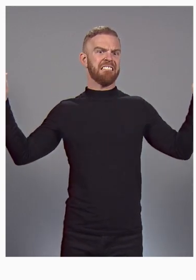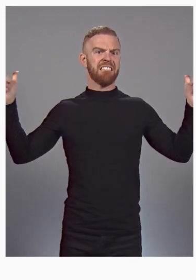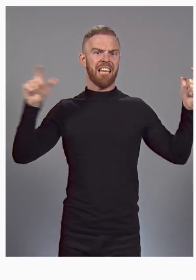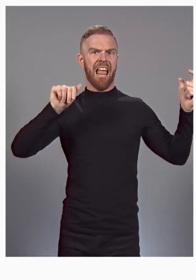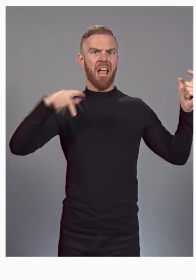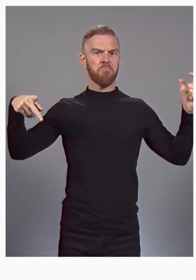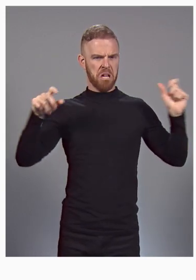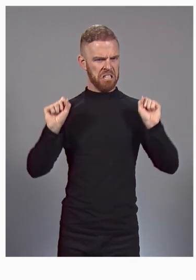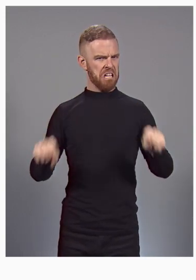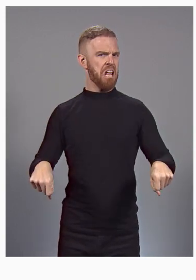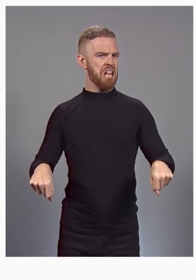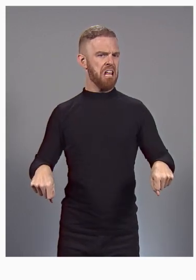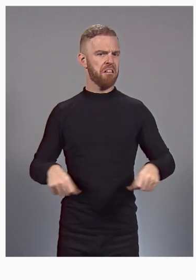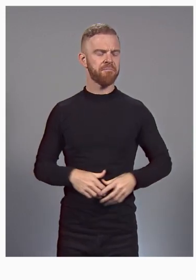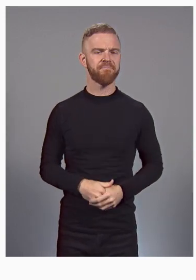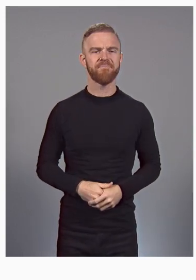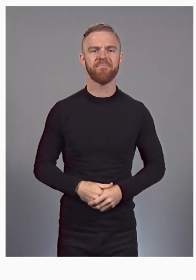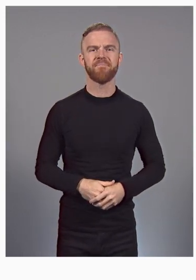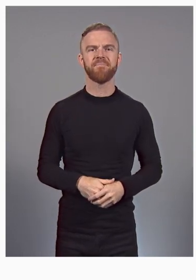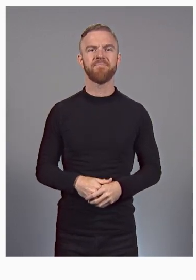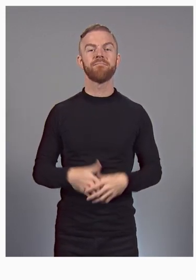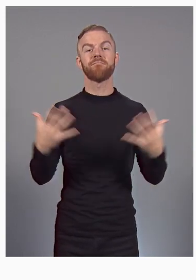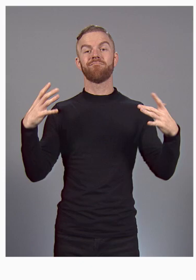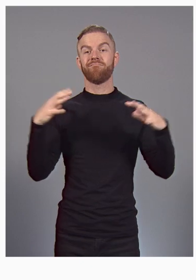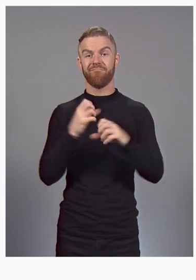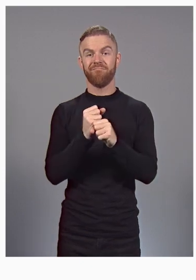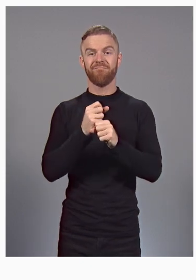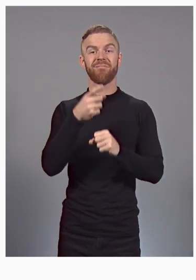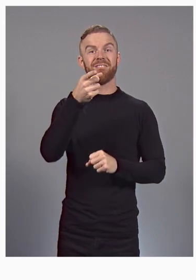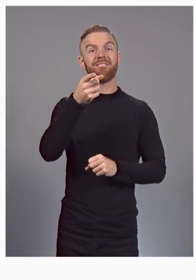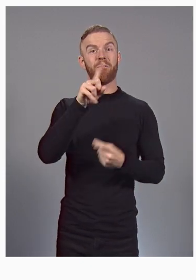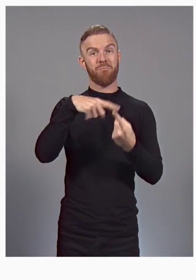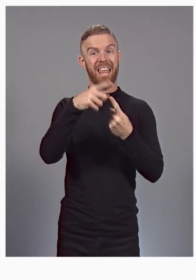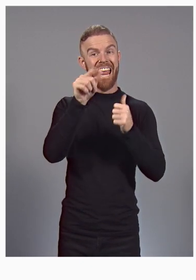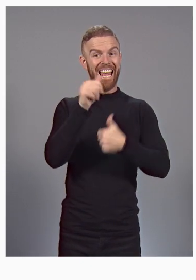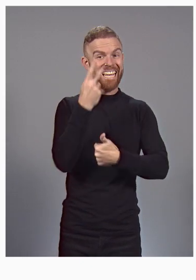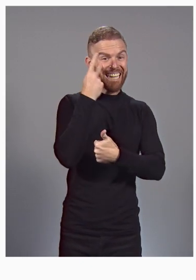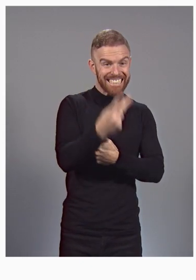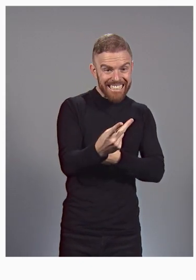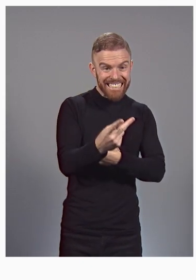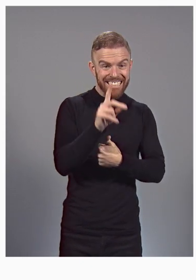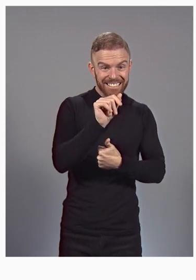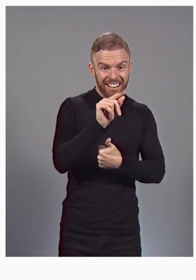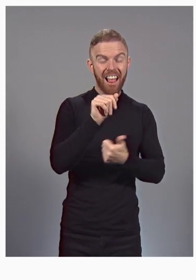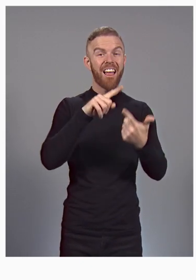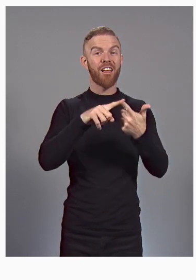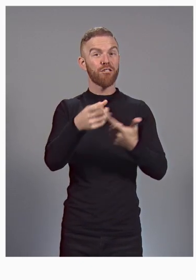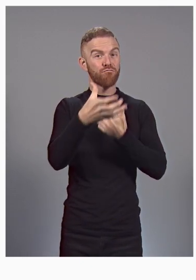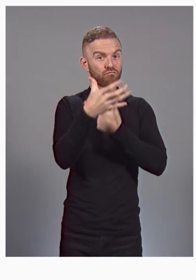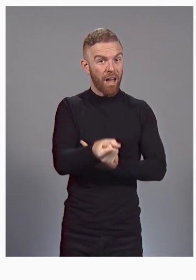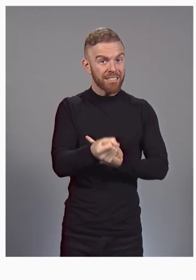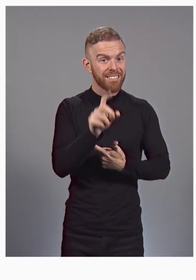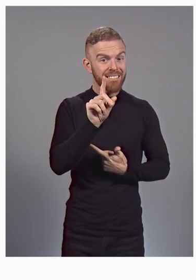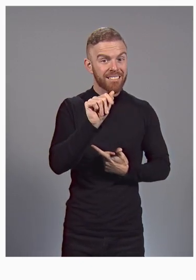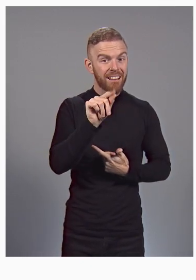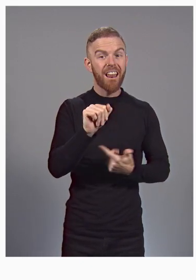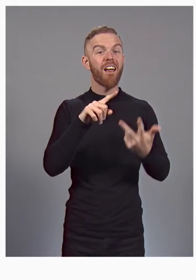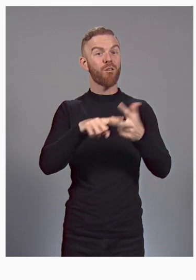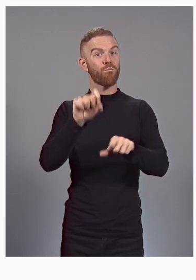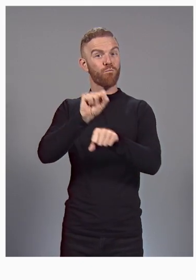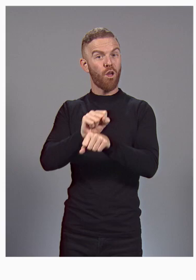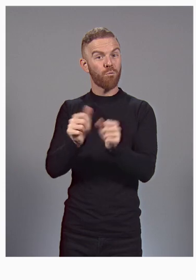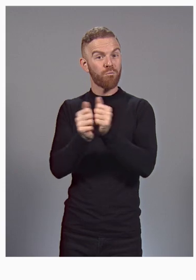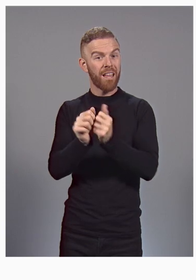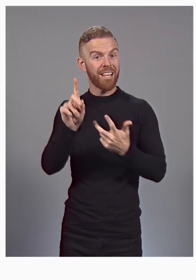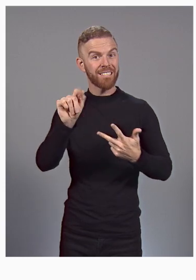it. To summarize, when you can see the data, trust the data, and work with data